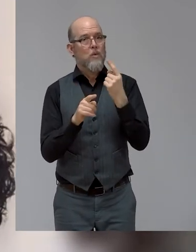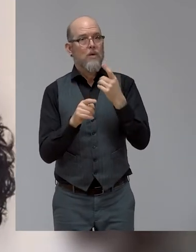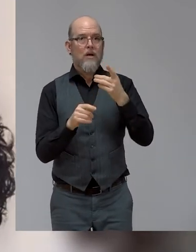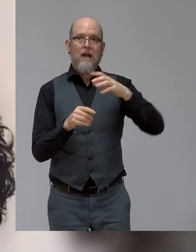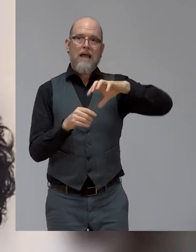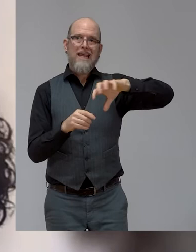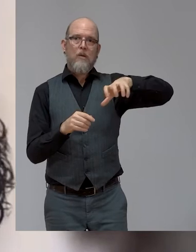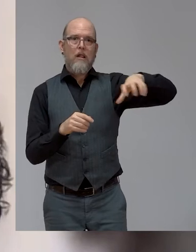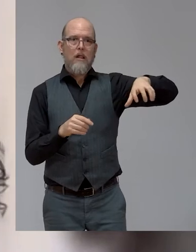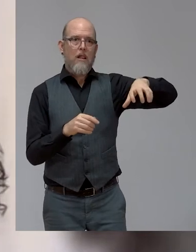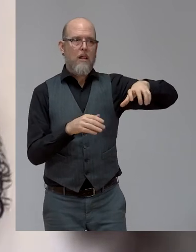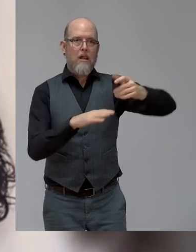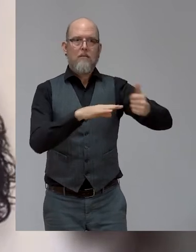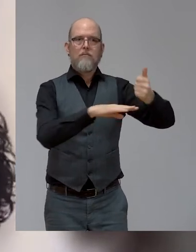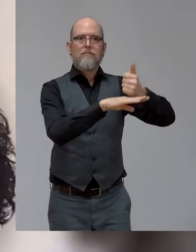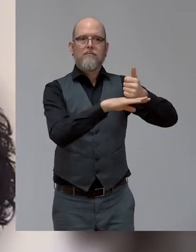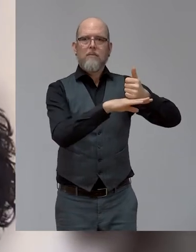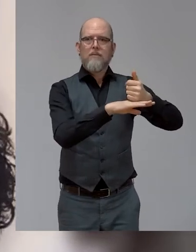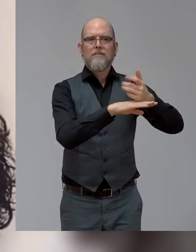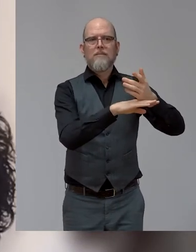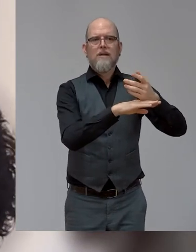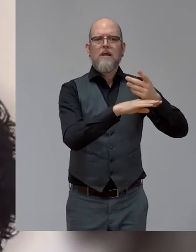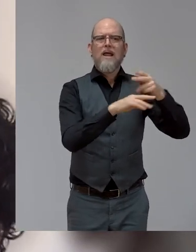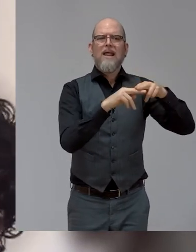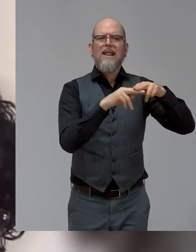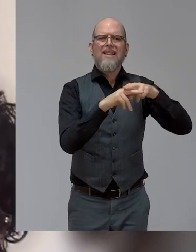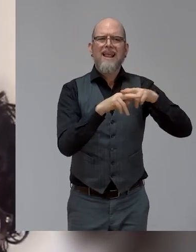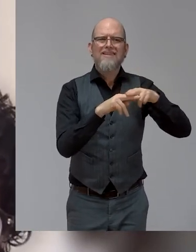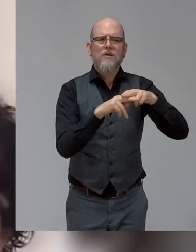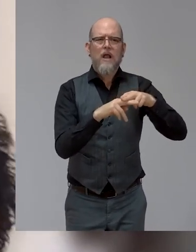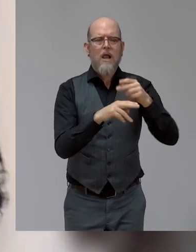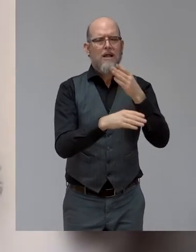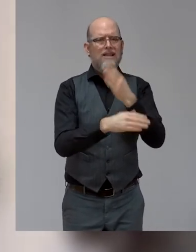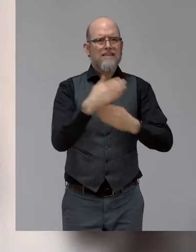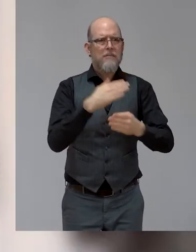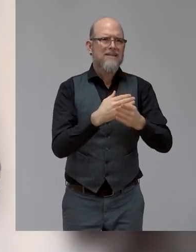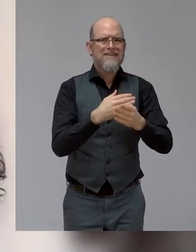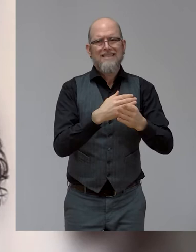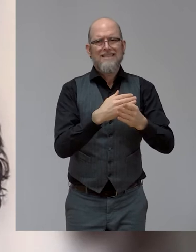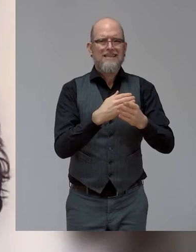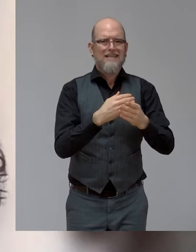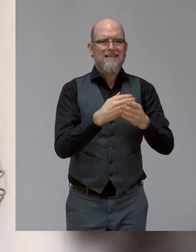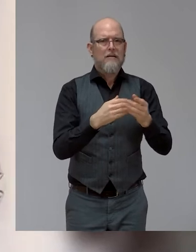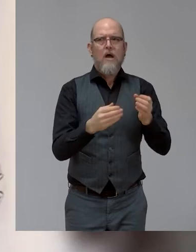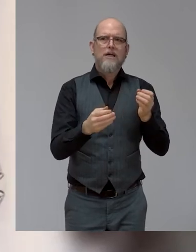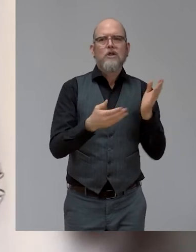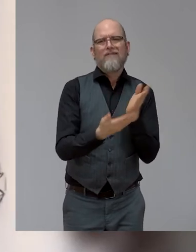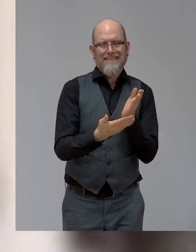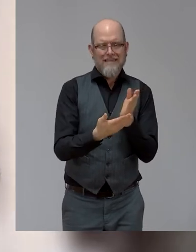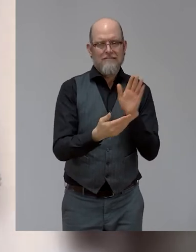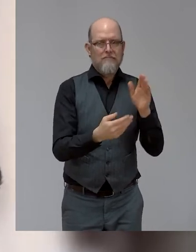the National Disability Service. He also worked at the private sector. Thank you for joining us, Francisco.